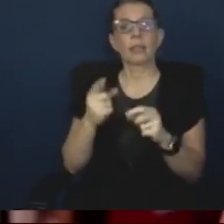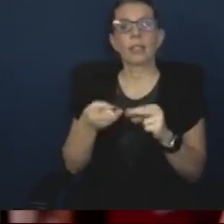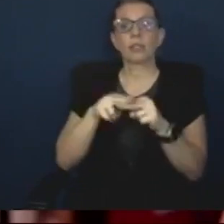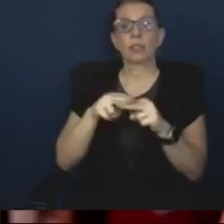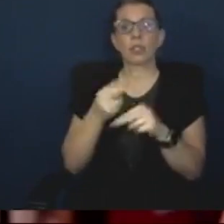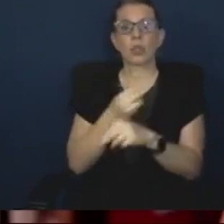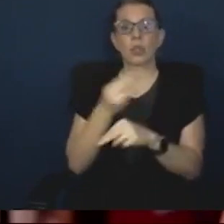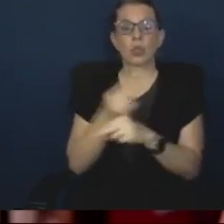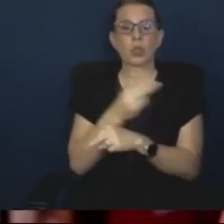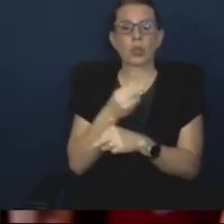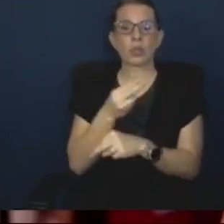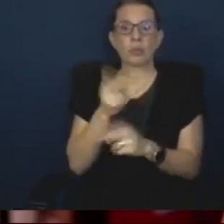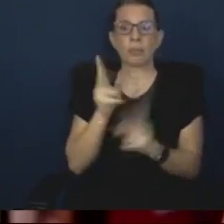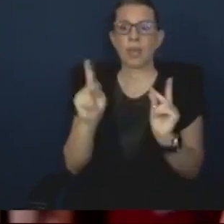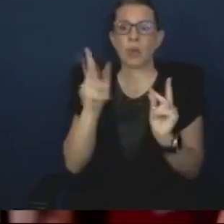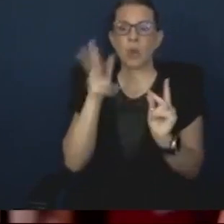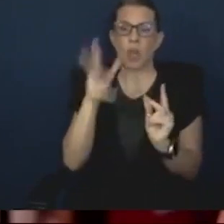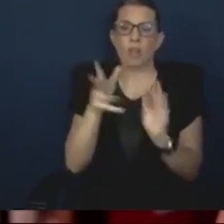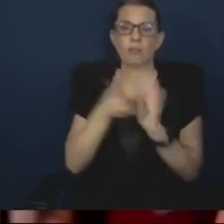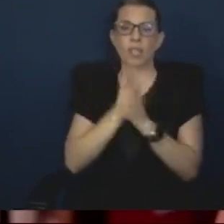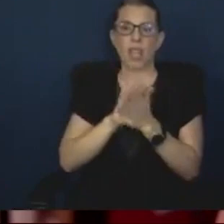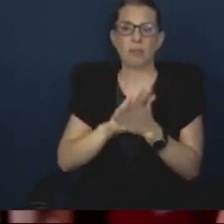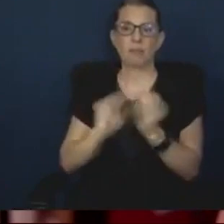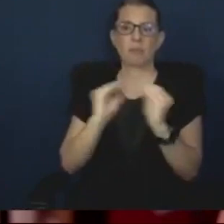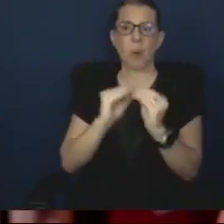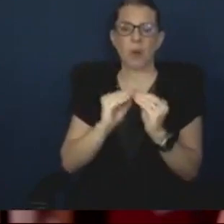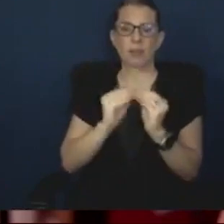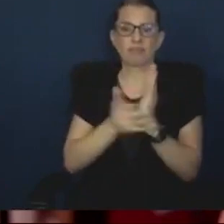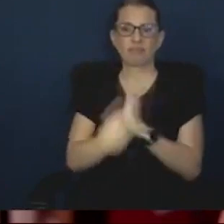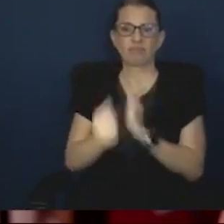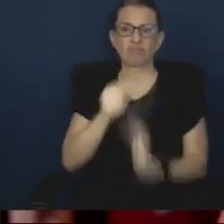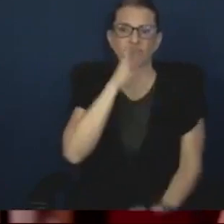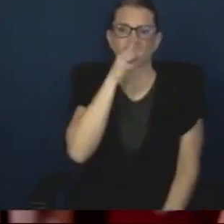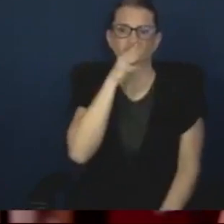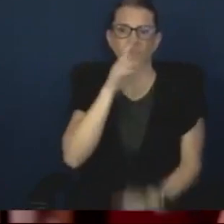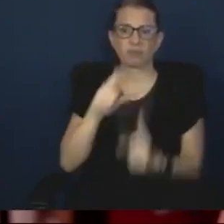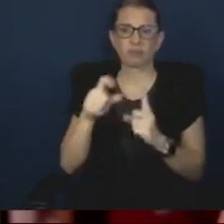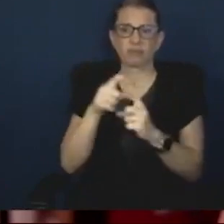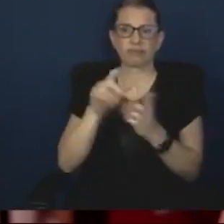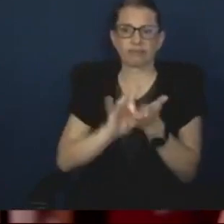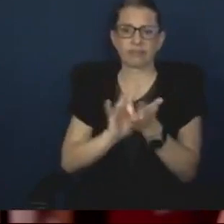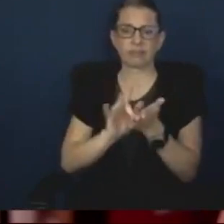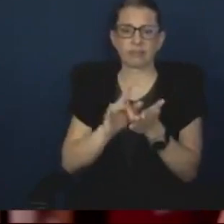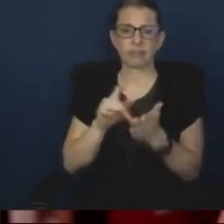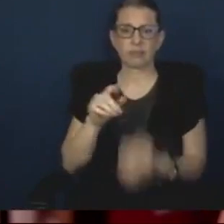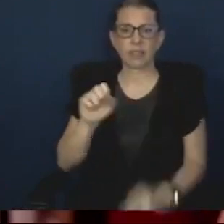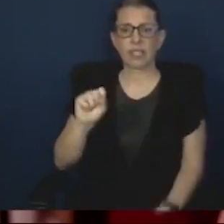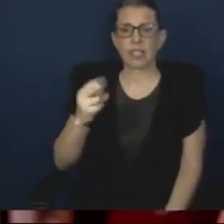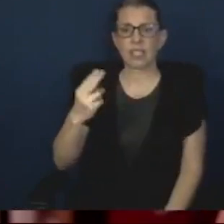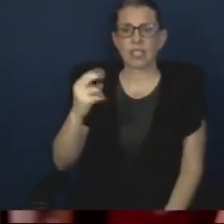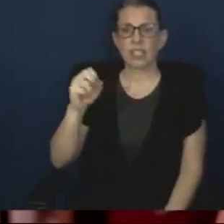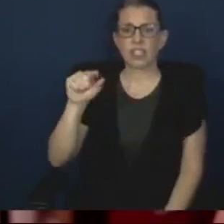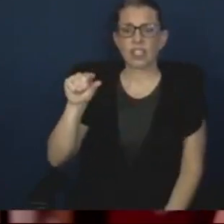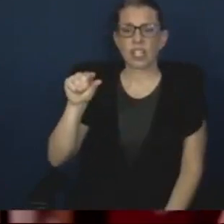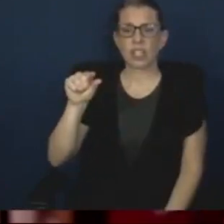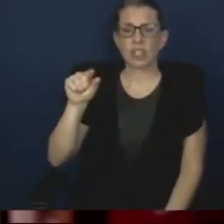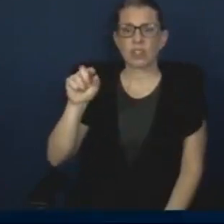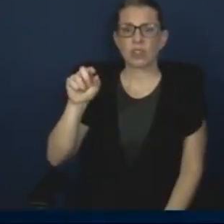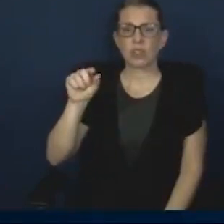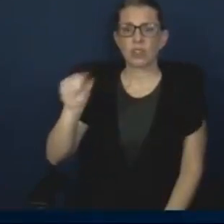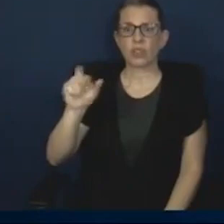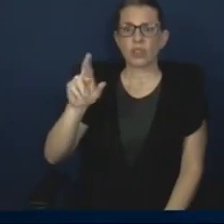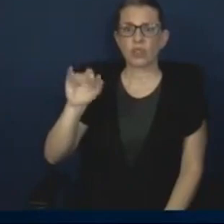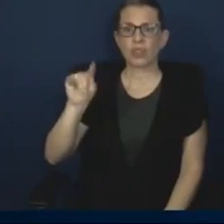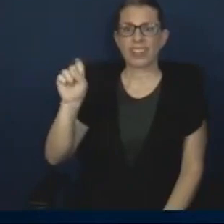the tongue. I have to say, I do prefer names like Shingrix. I think that's perfect, right? That makes